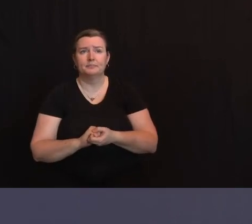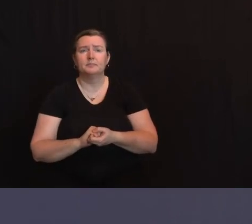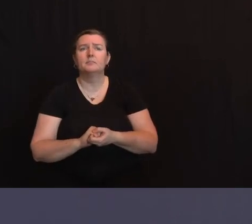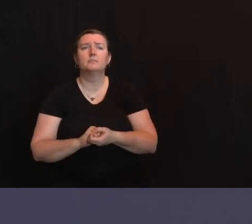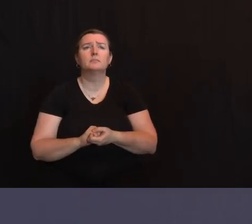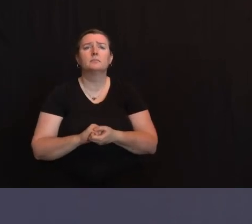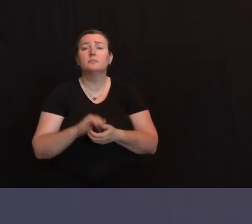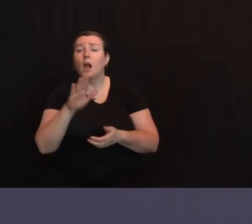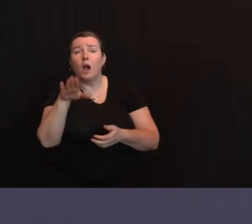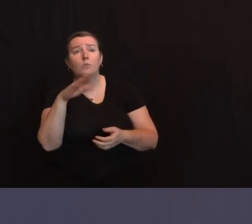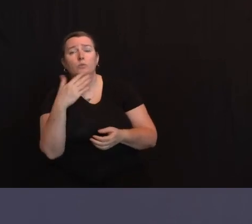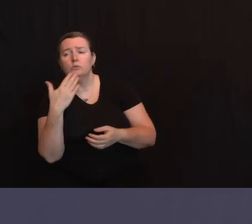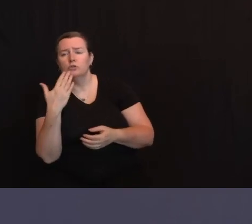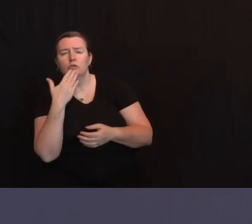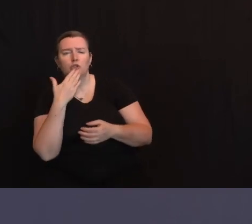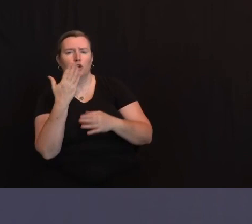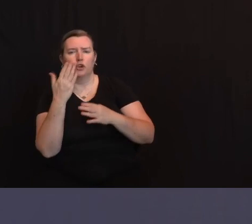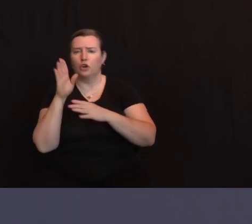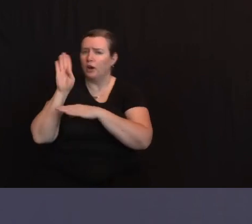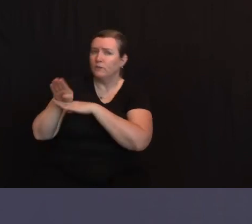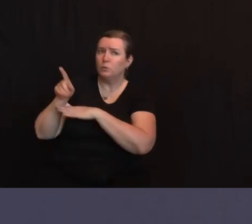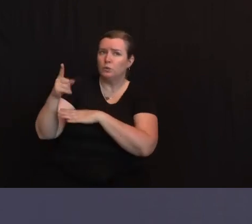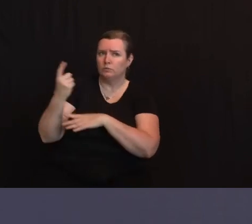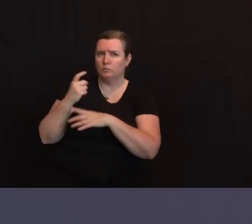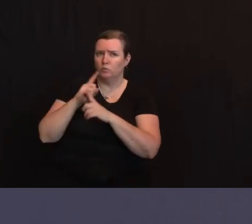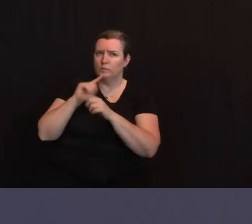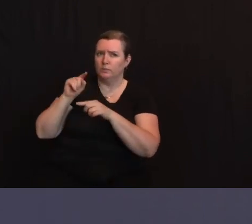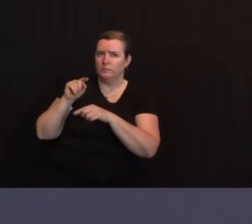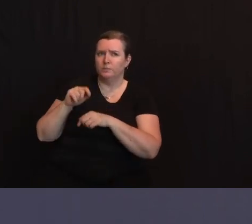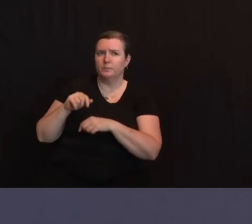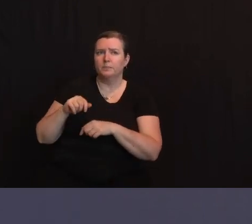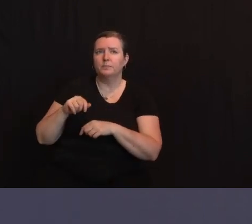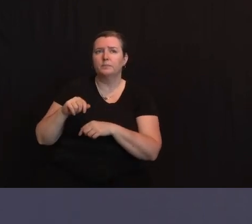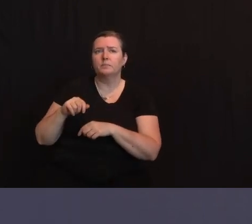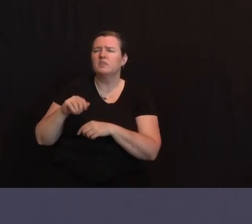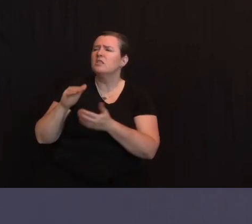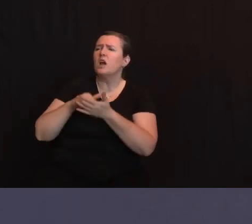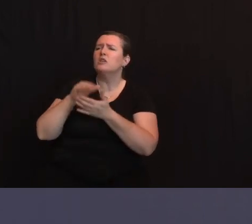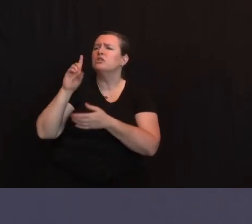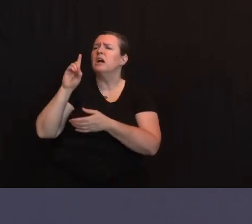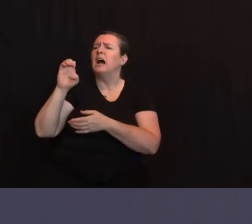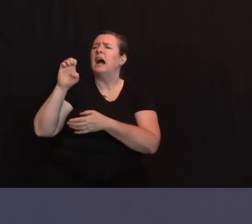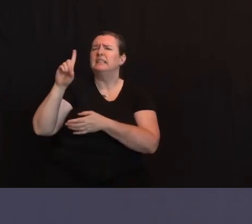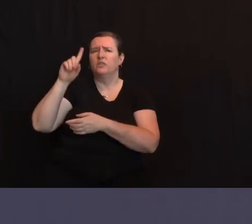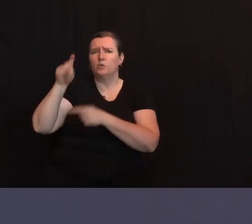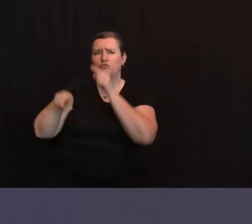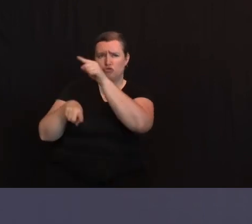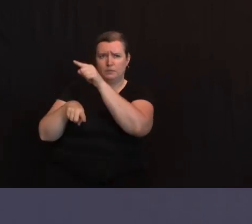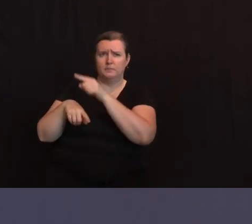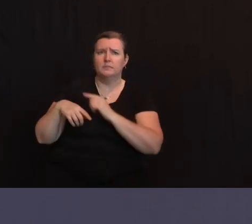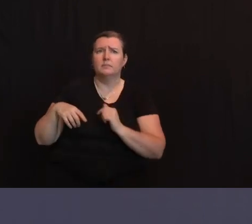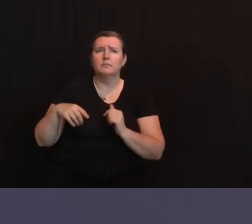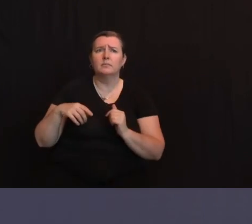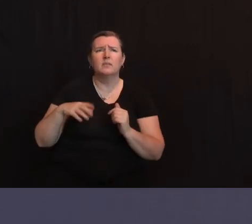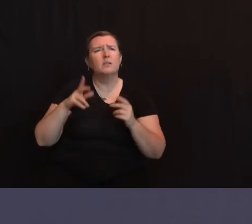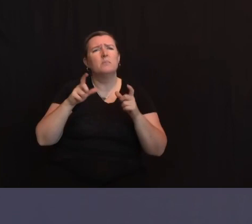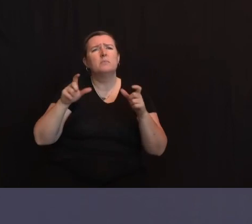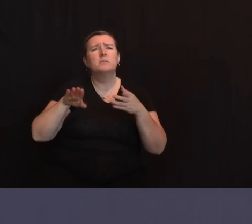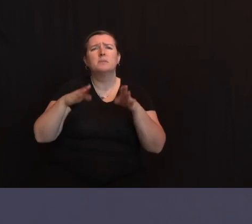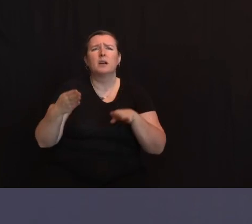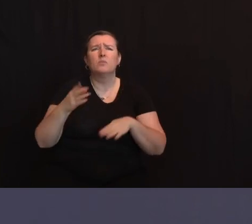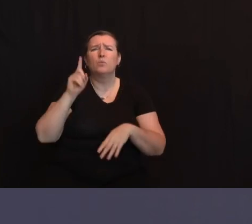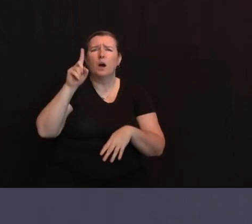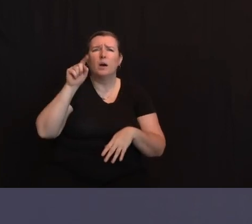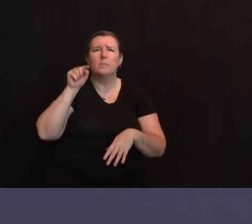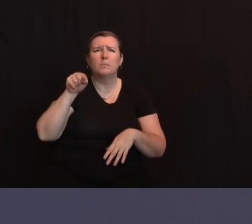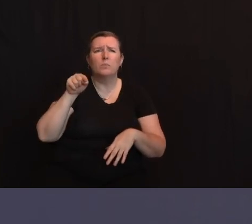Good afternoon, Governor. First, a question for Dr. Lifshitz. The probable deaths today were listed at 1,920, and if I